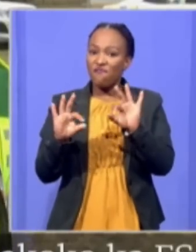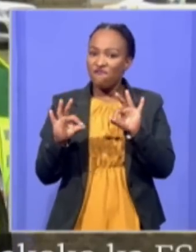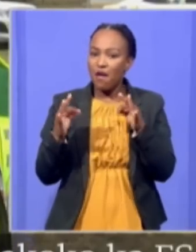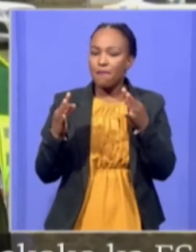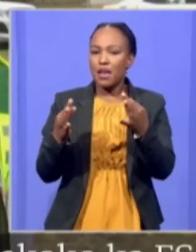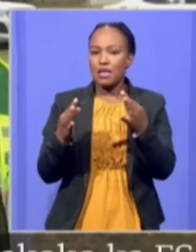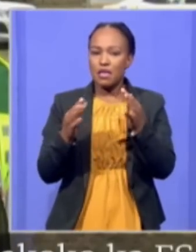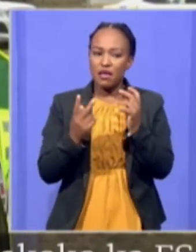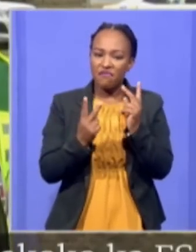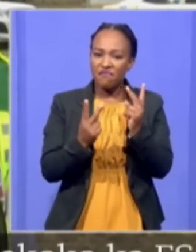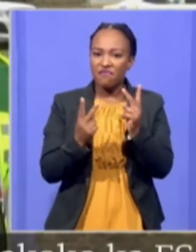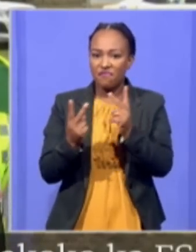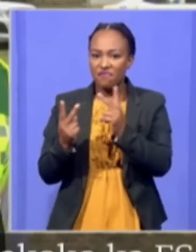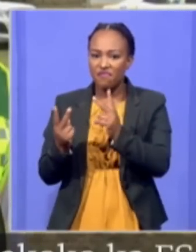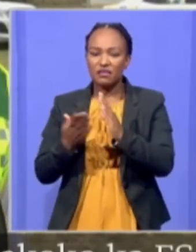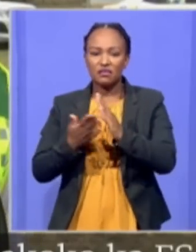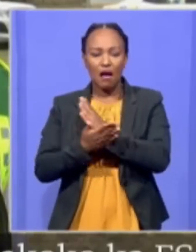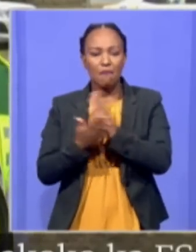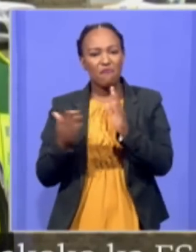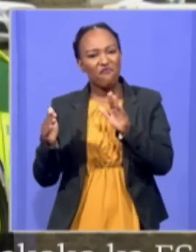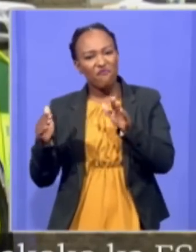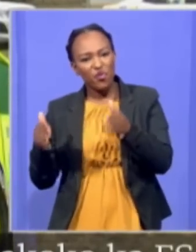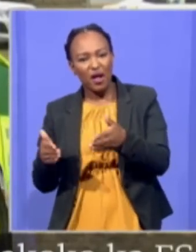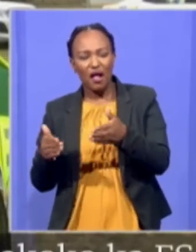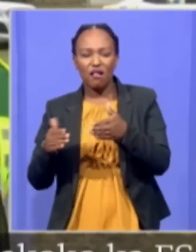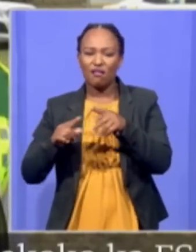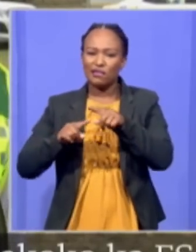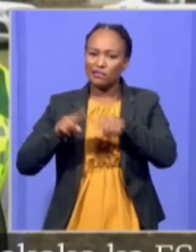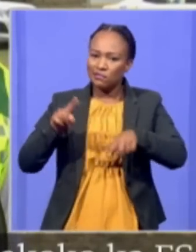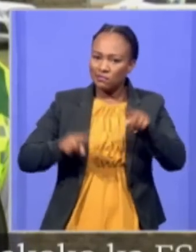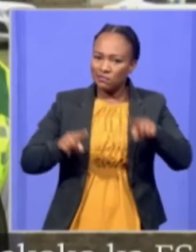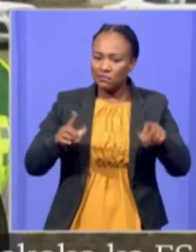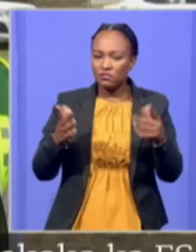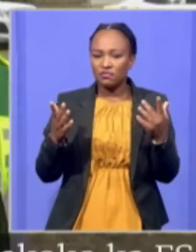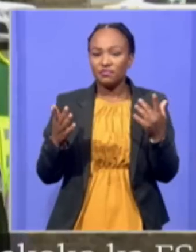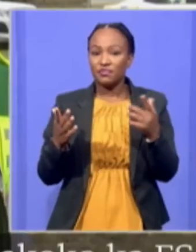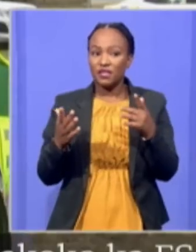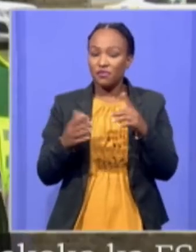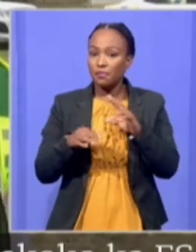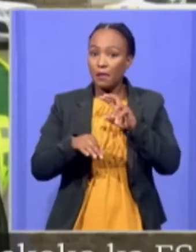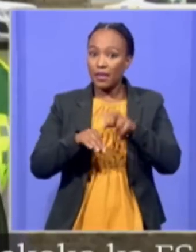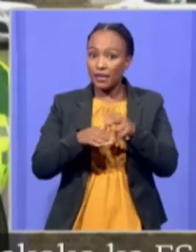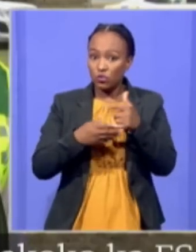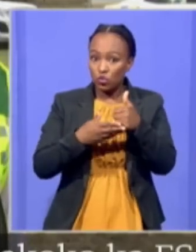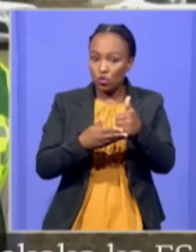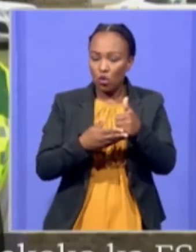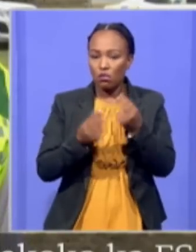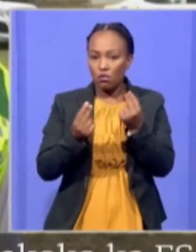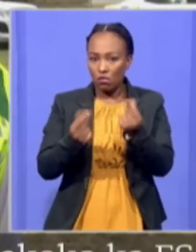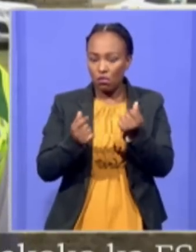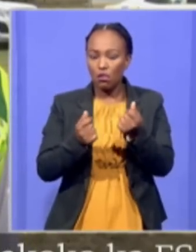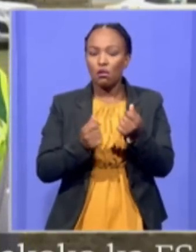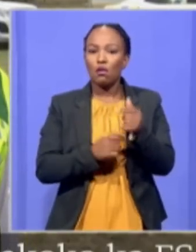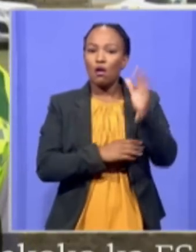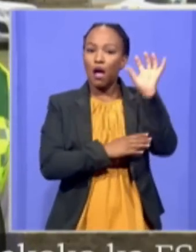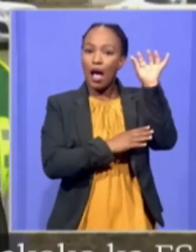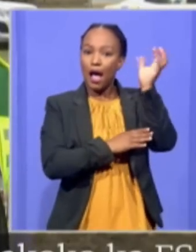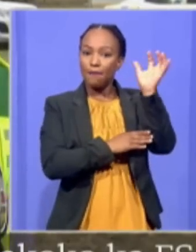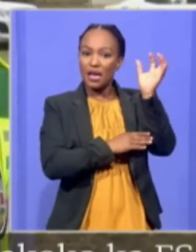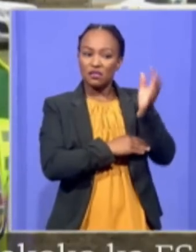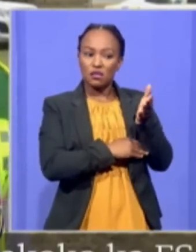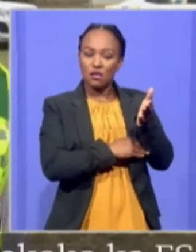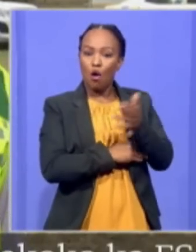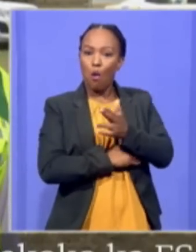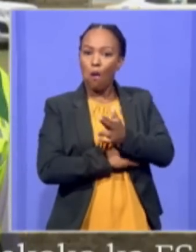bang ba na le mafu ka ho fapafapana, mme haeba ba ka hloka thuso ya potlako re na le di-ambulance tse tla kgona hore